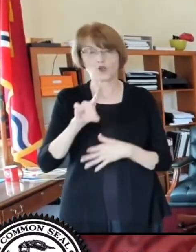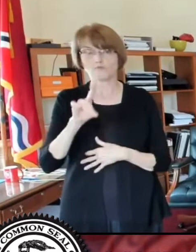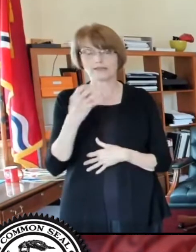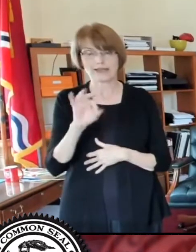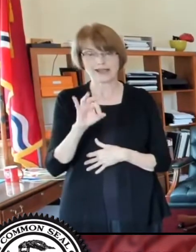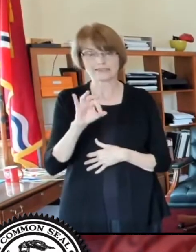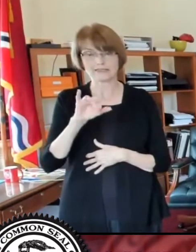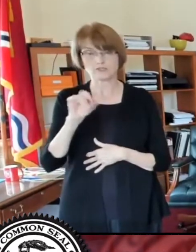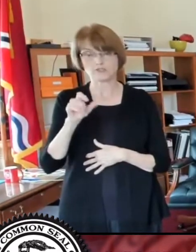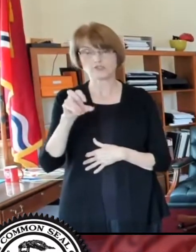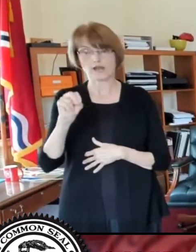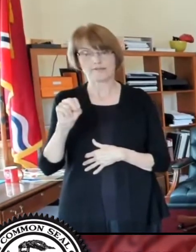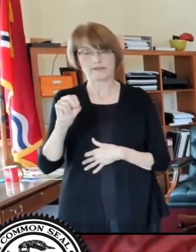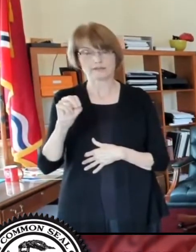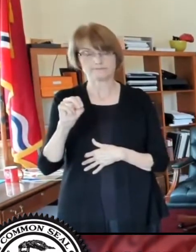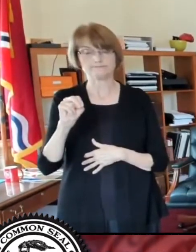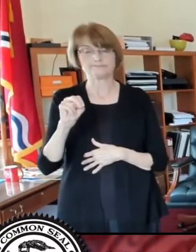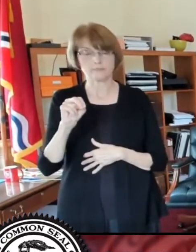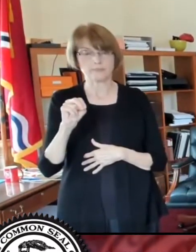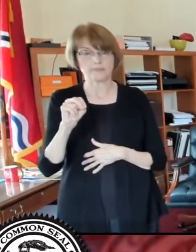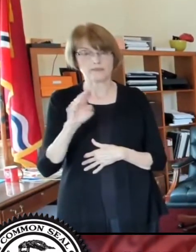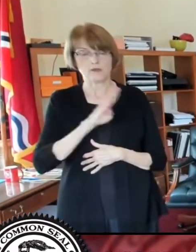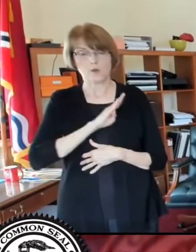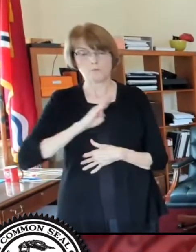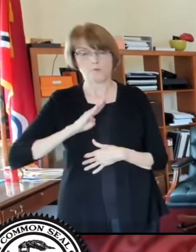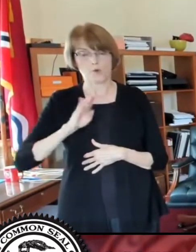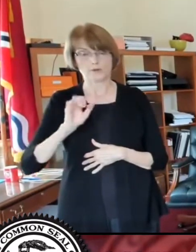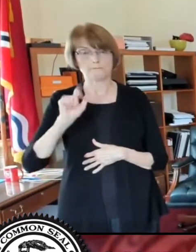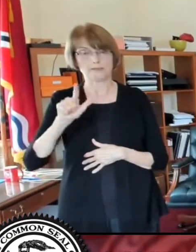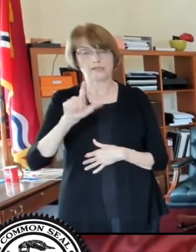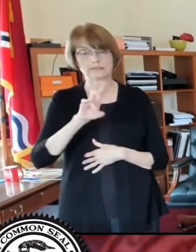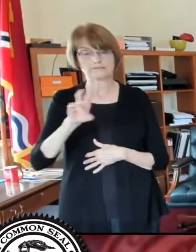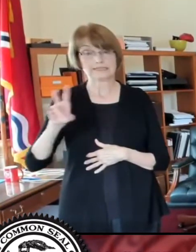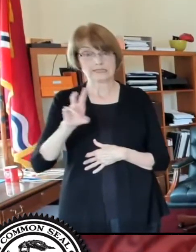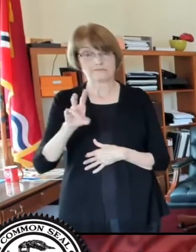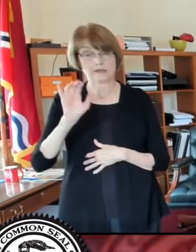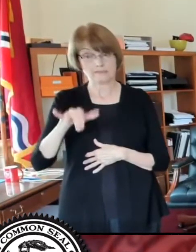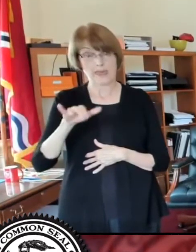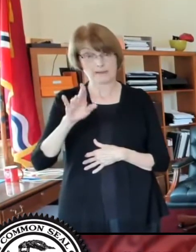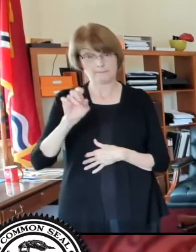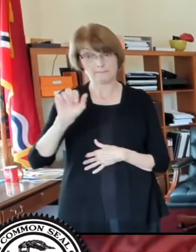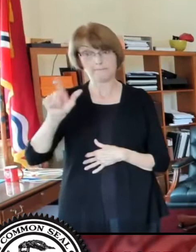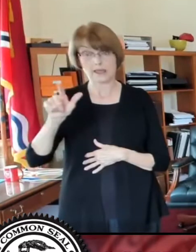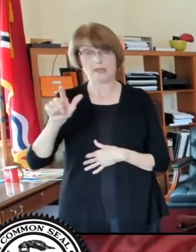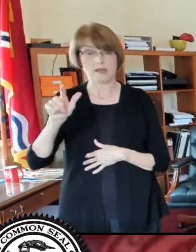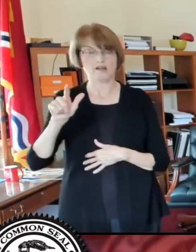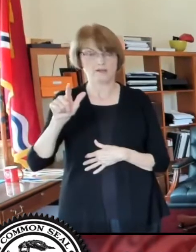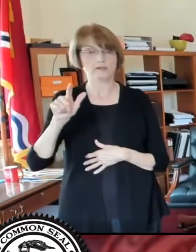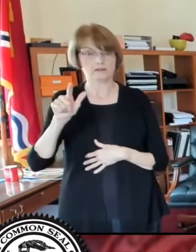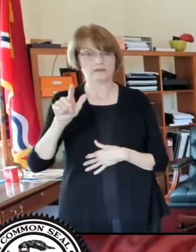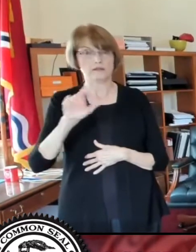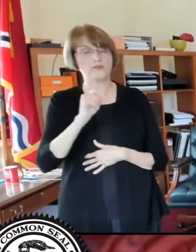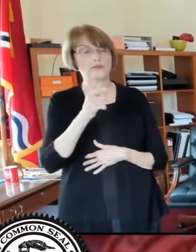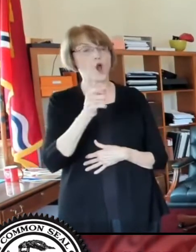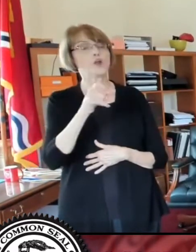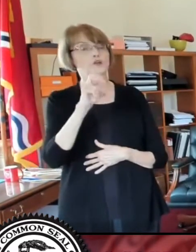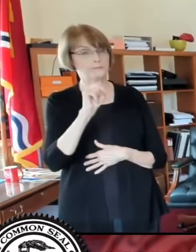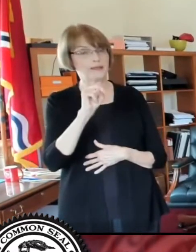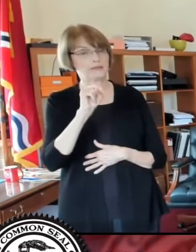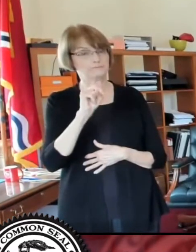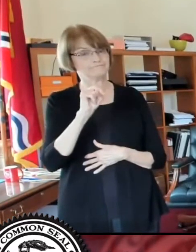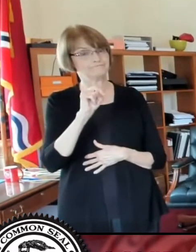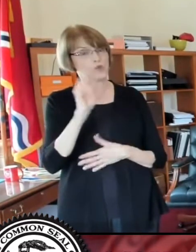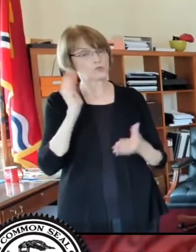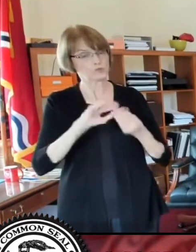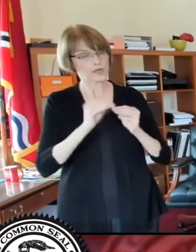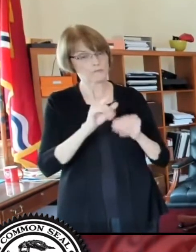from Jonathan about Board Bill 77, which would put the reduction of the Board of Aldermen back before the voters. Do you